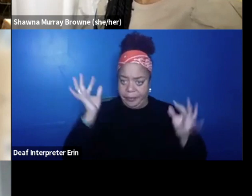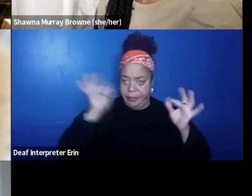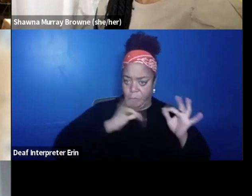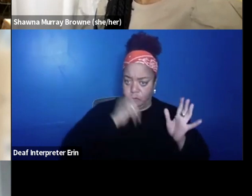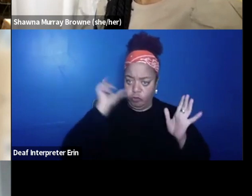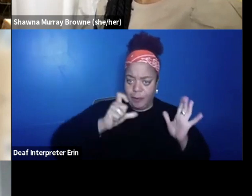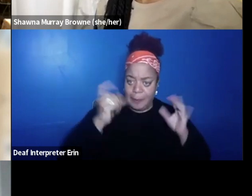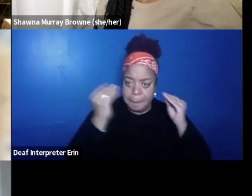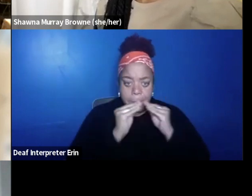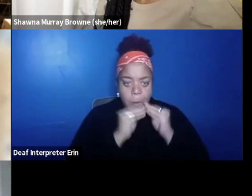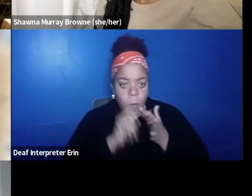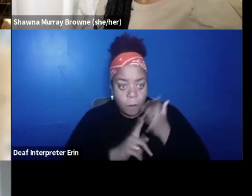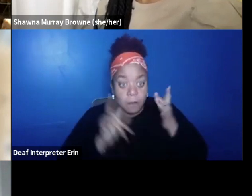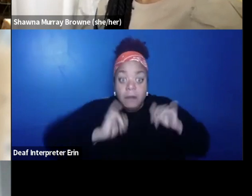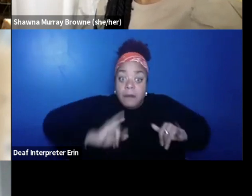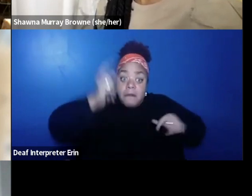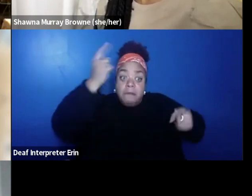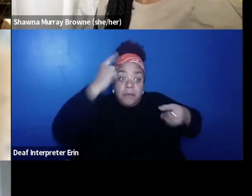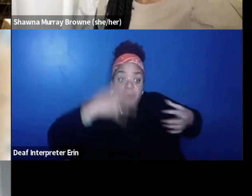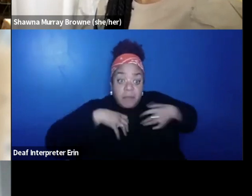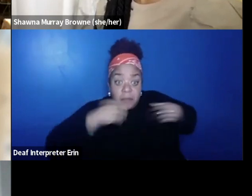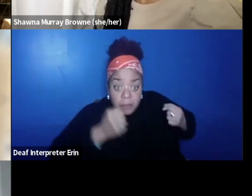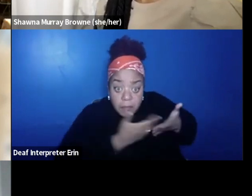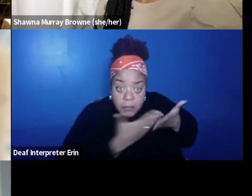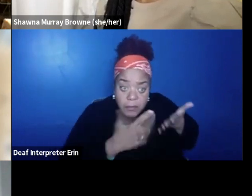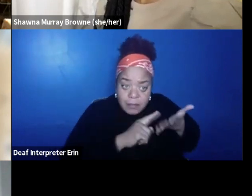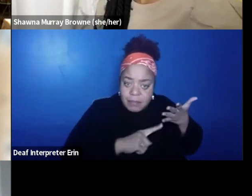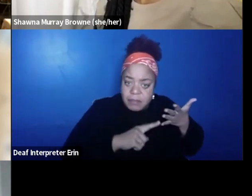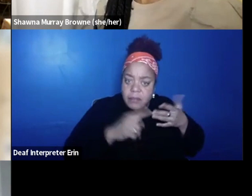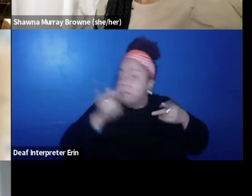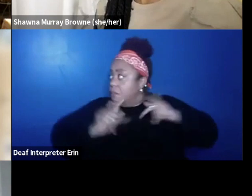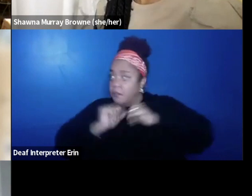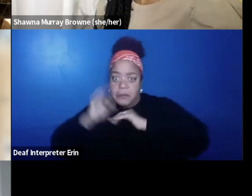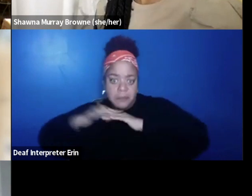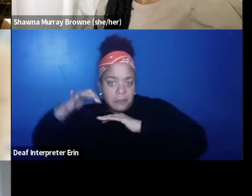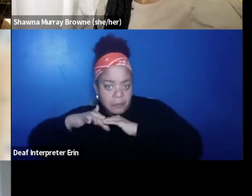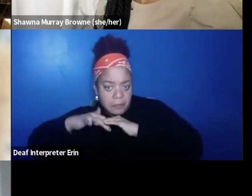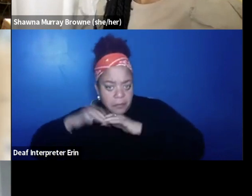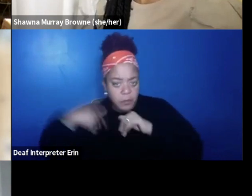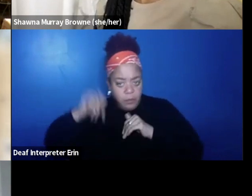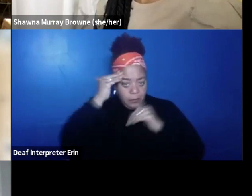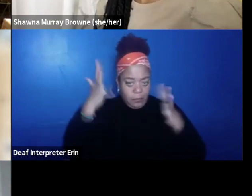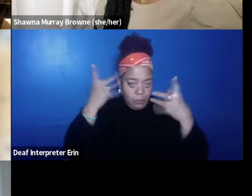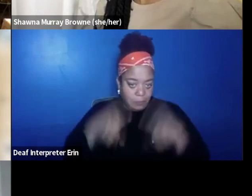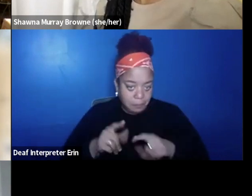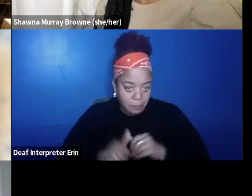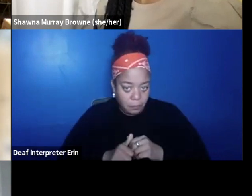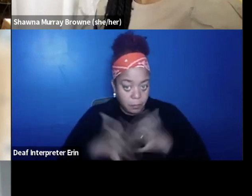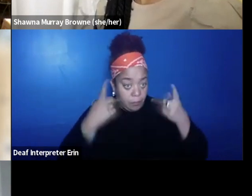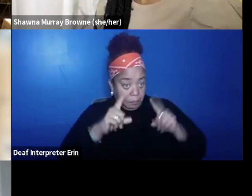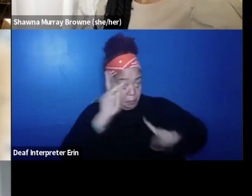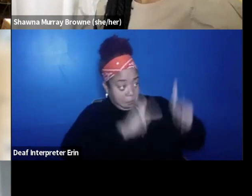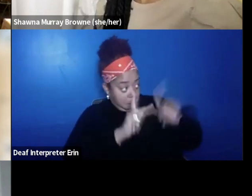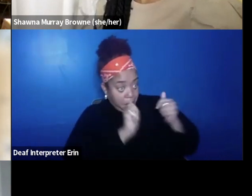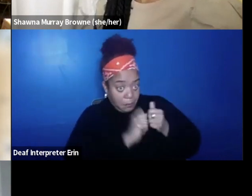people. We know what happens when people end up being incarcerated in these systems. And what we